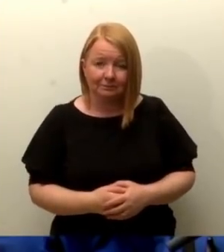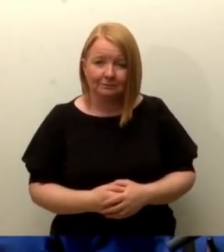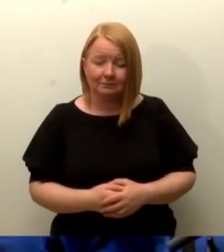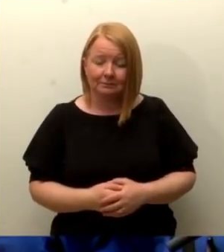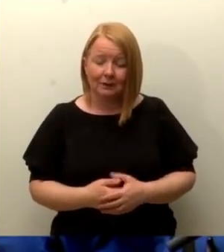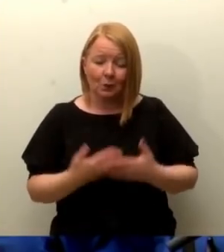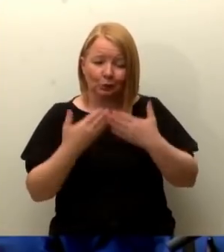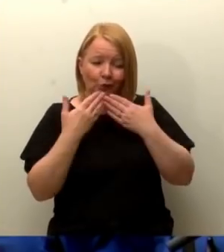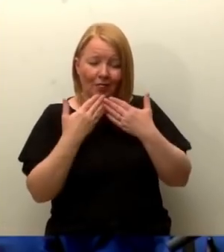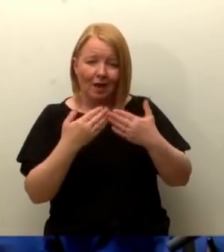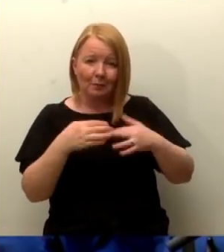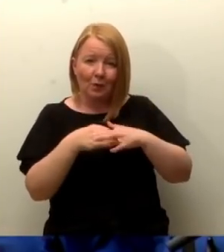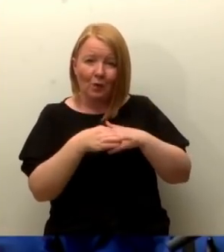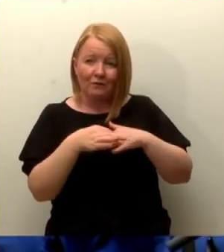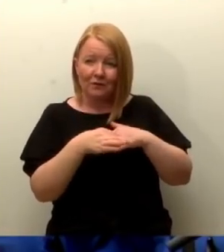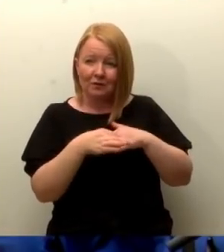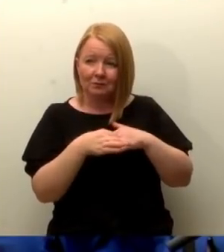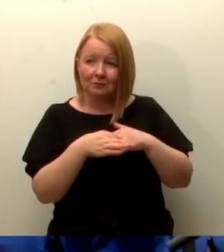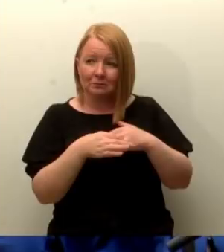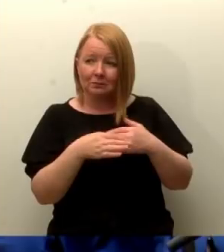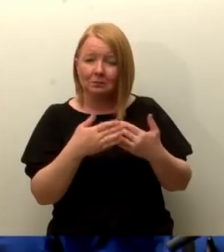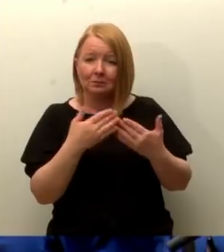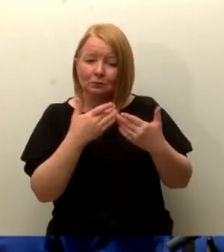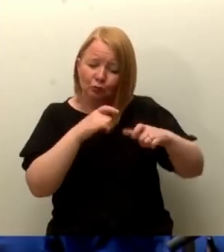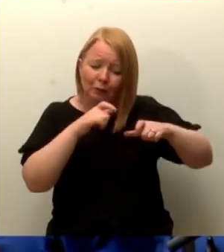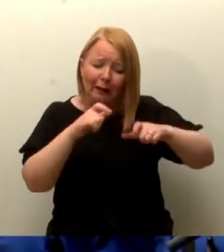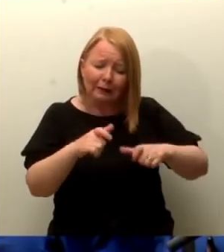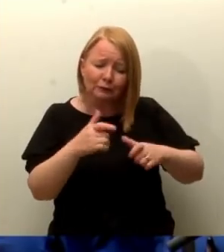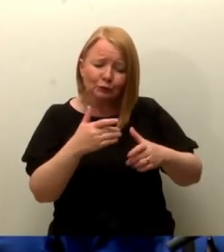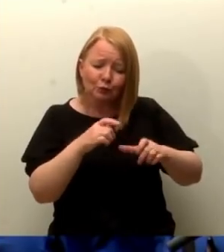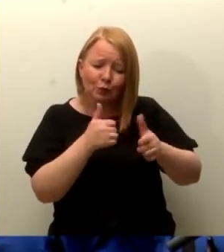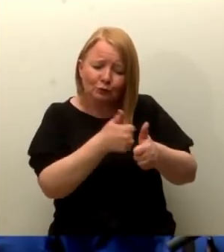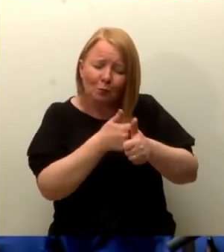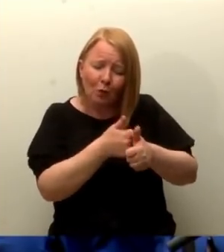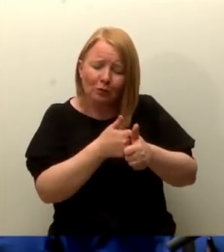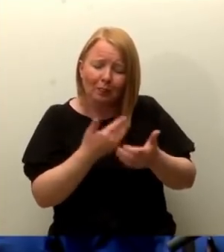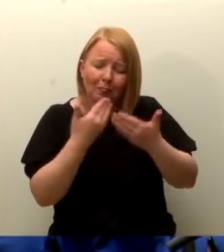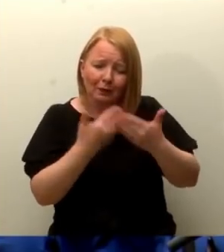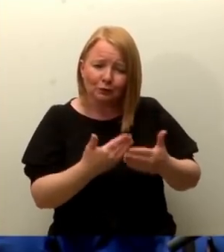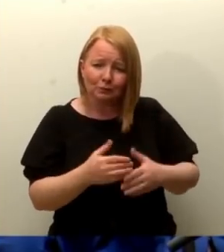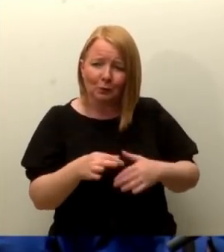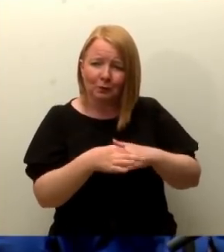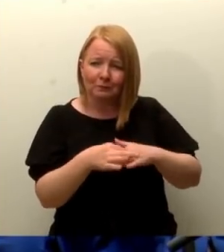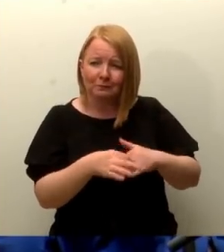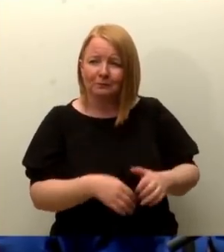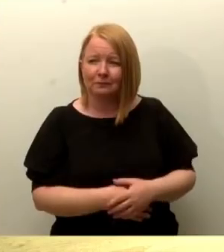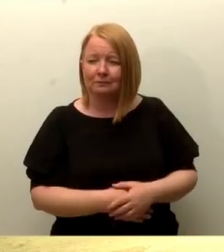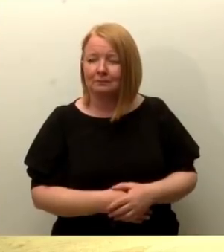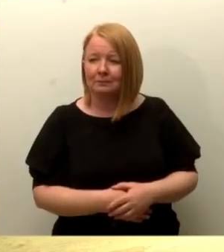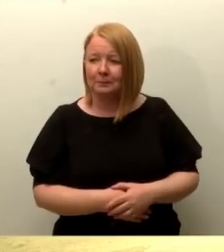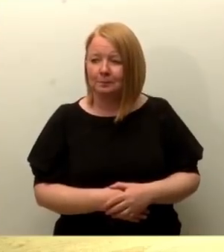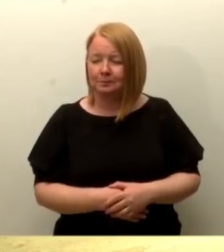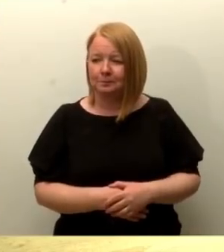to thank her for this support and request her to continue this support always. Thank you, Archana.